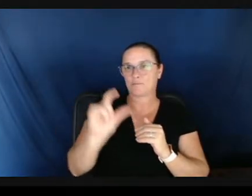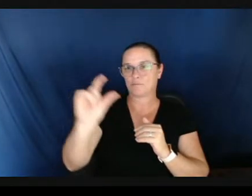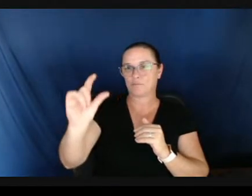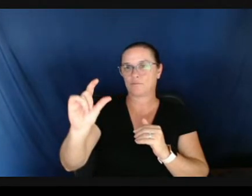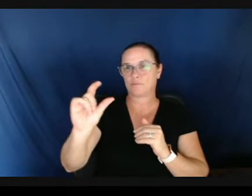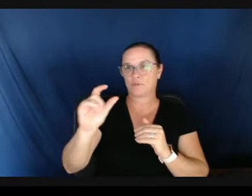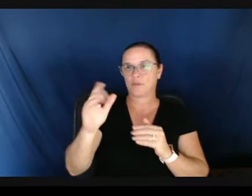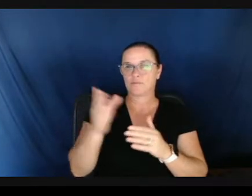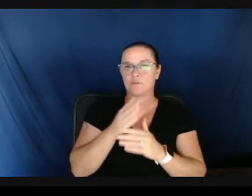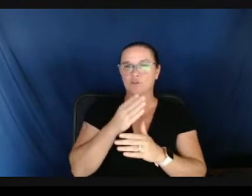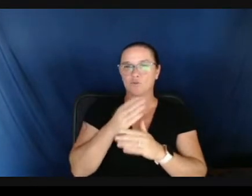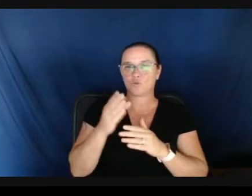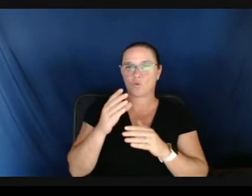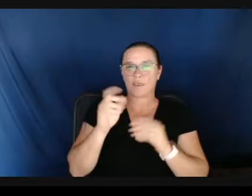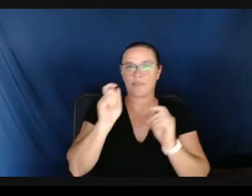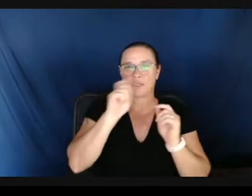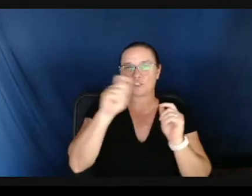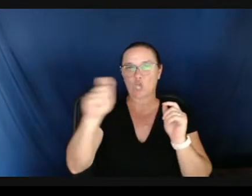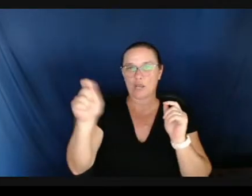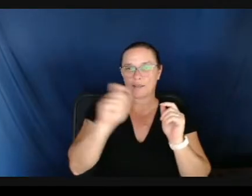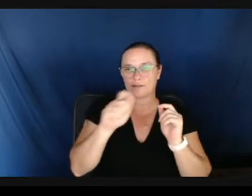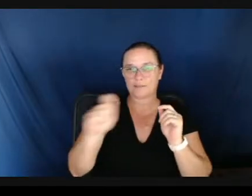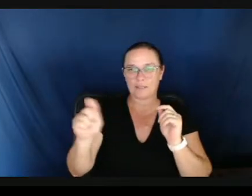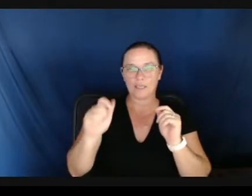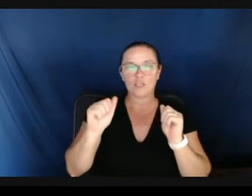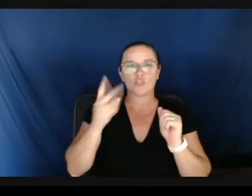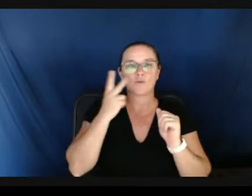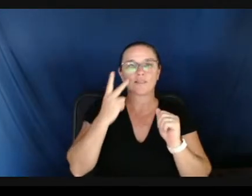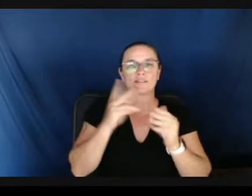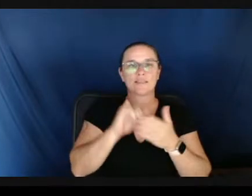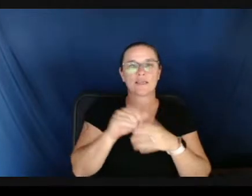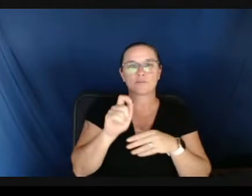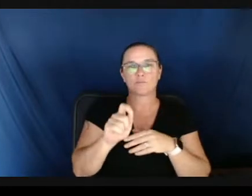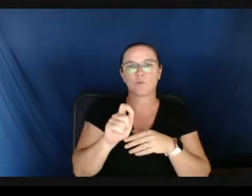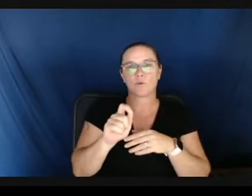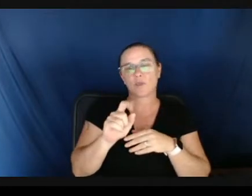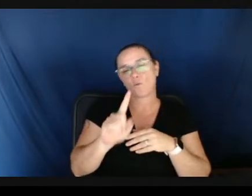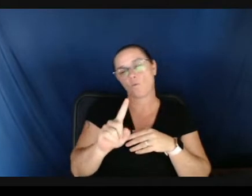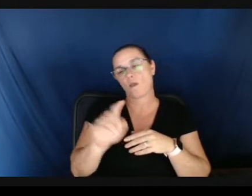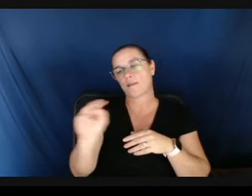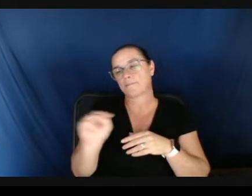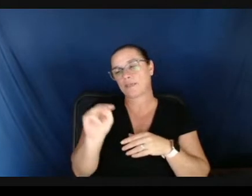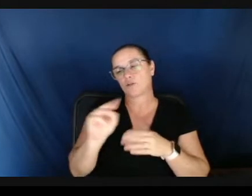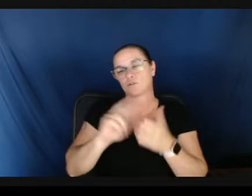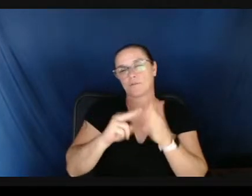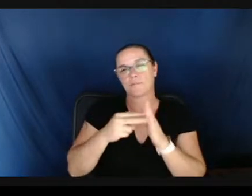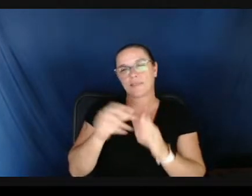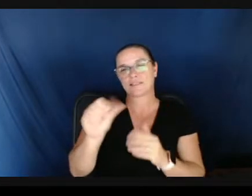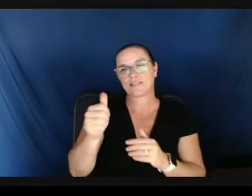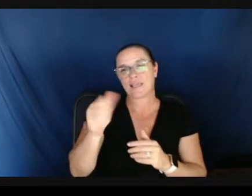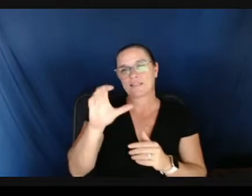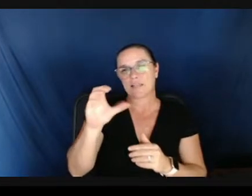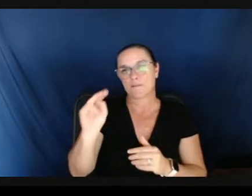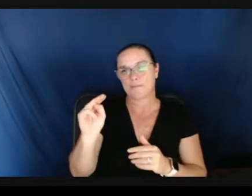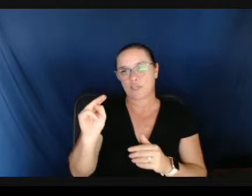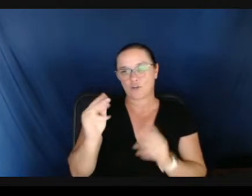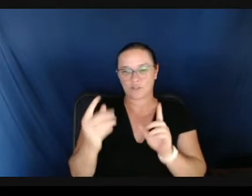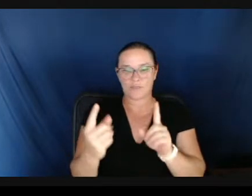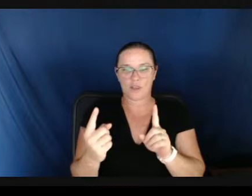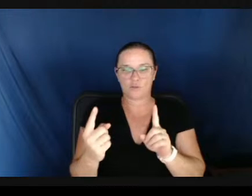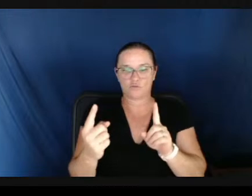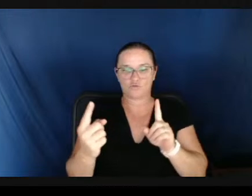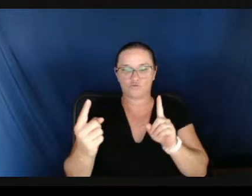lines. And come to the side, you see that's 0.1 meters, 10 centimeters, that the volcano is stretching